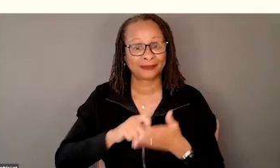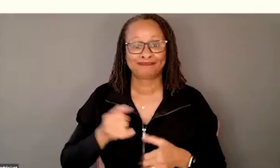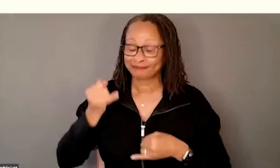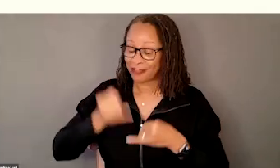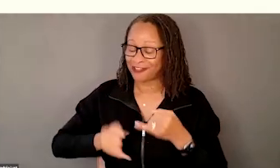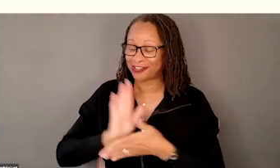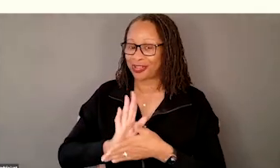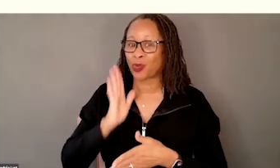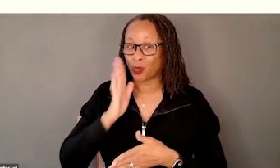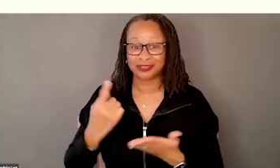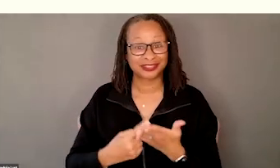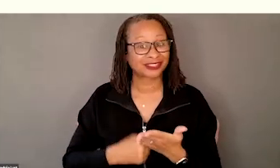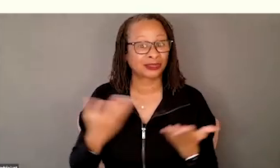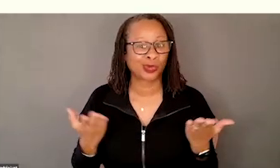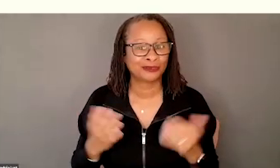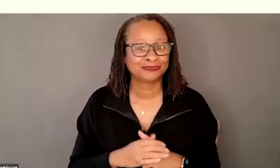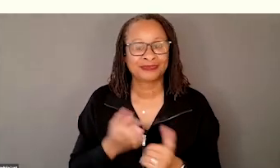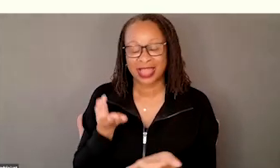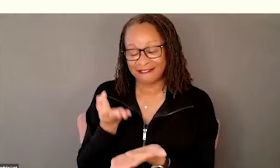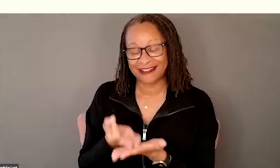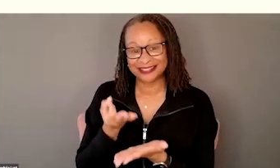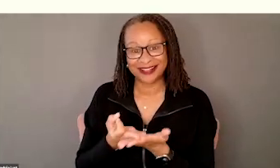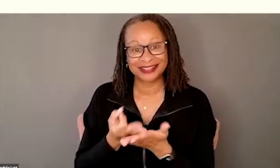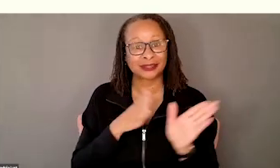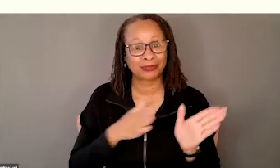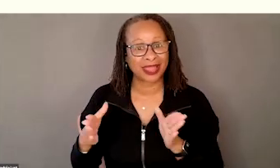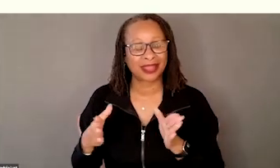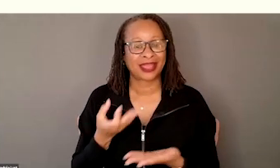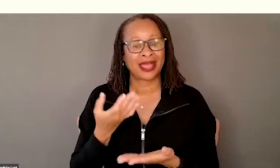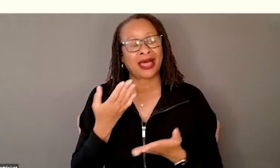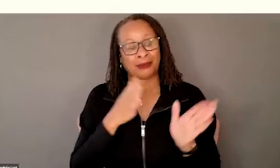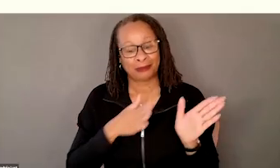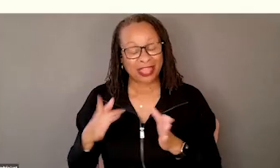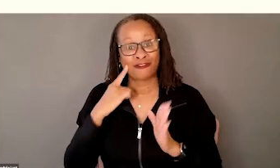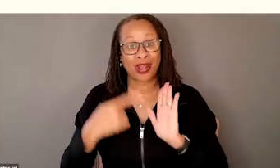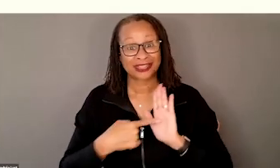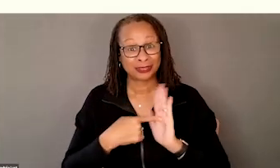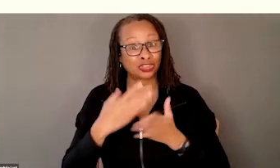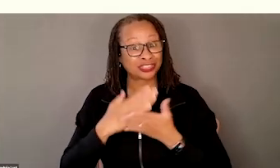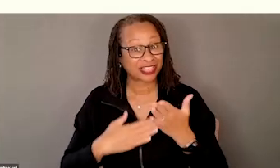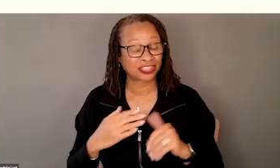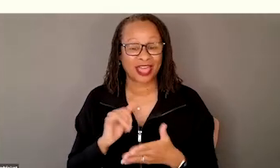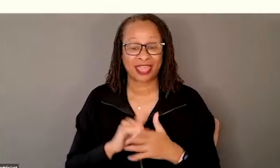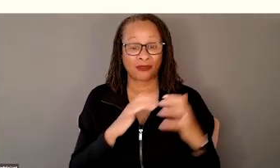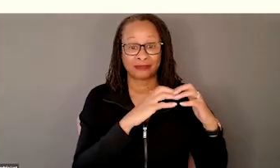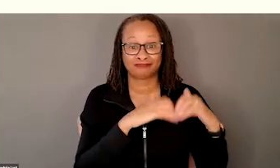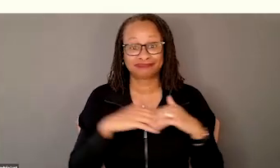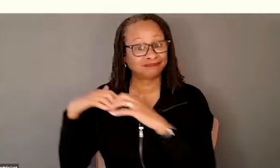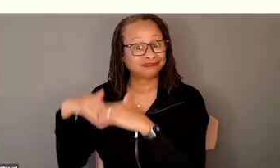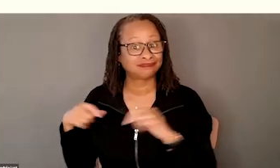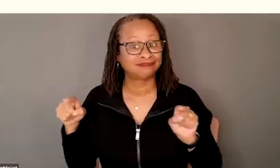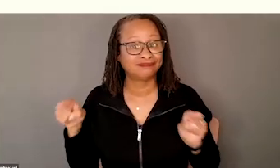we will cover the financing plan and plan for exhibition sections that we've broken the core application